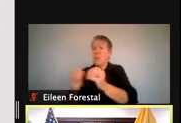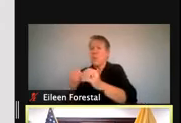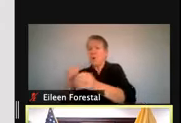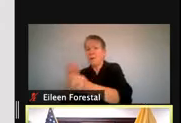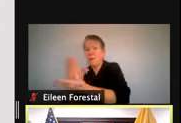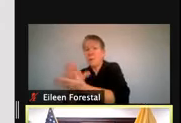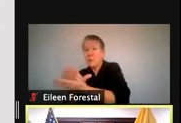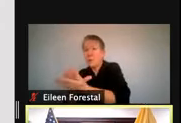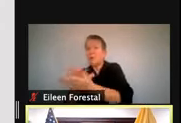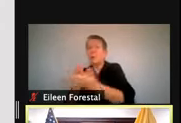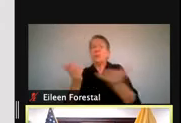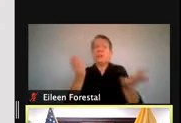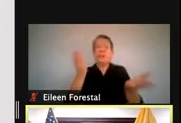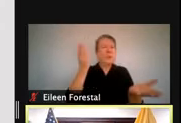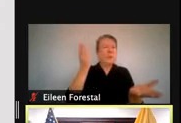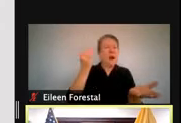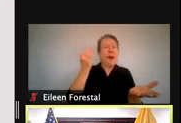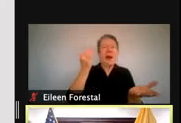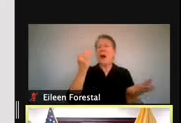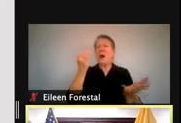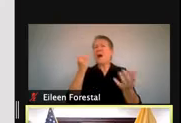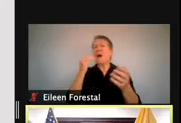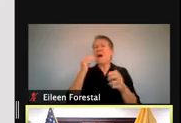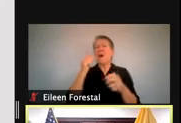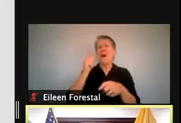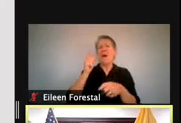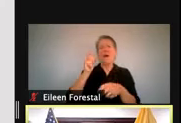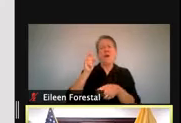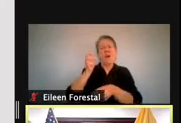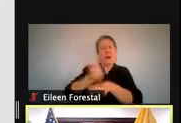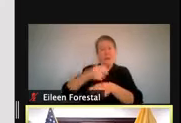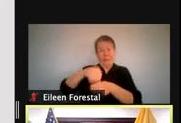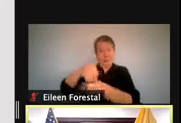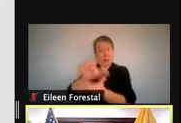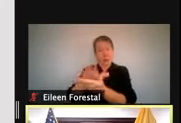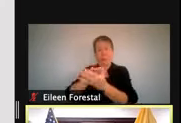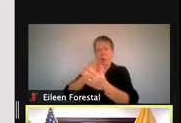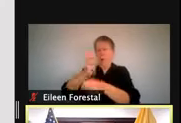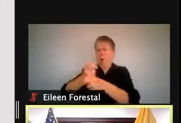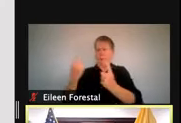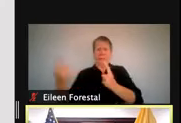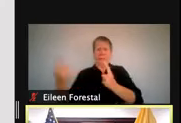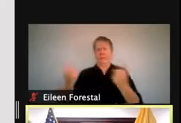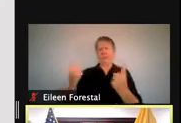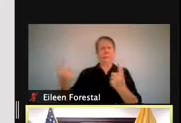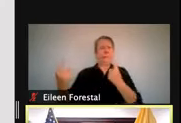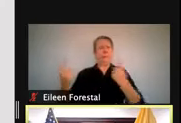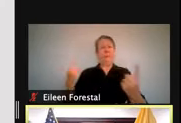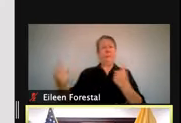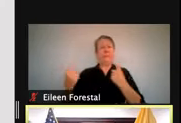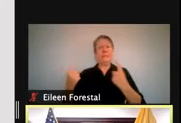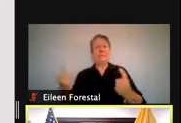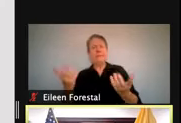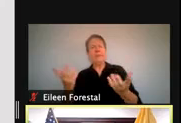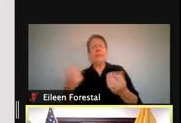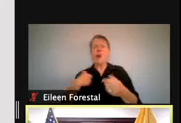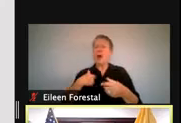we need schools to adhere to. Again, I want to give a huge shout out to administrators, superintendents,